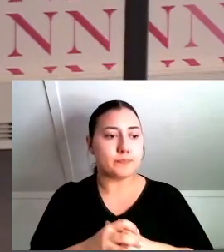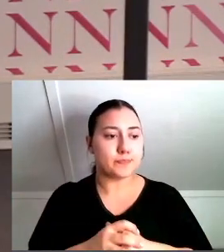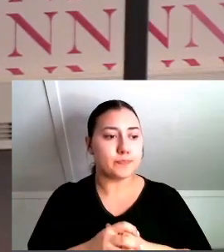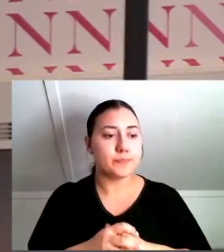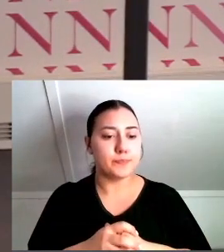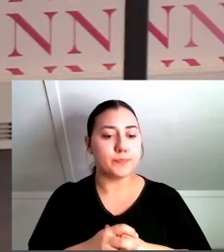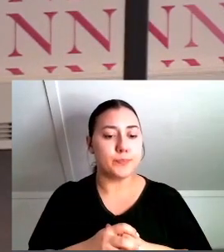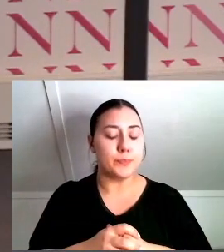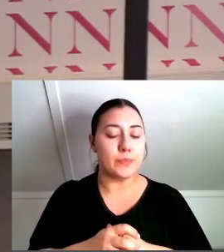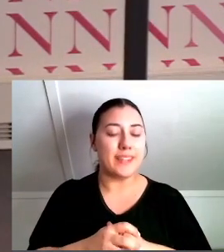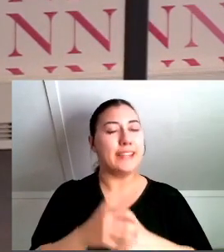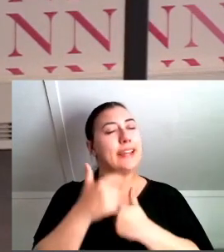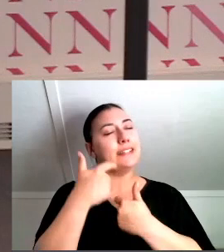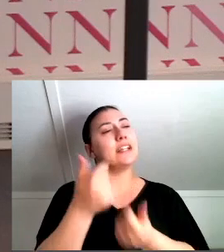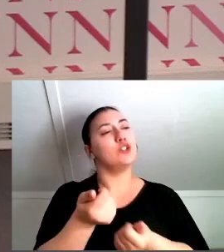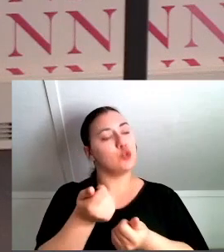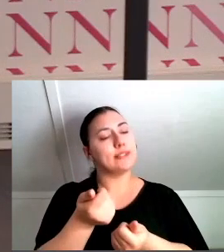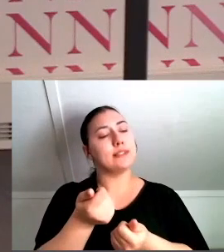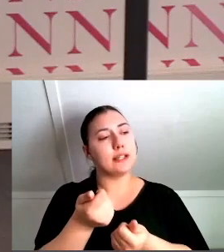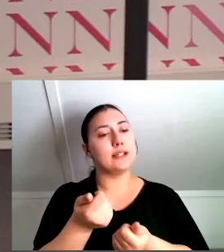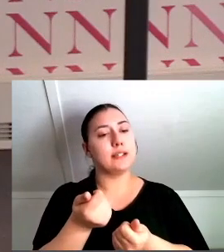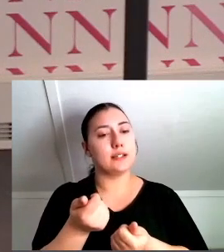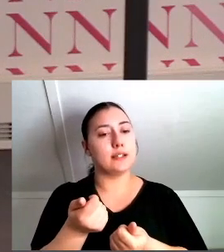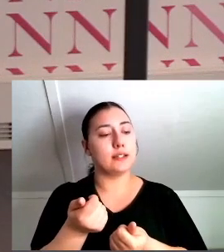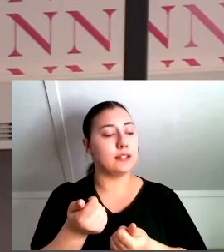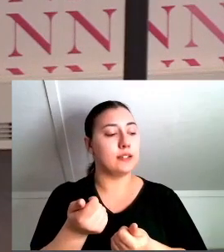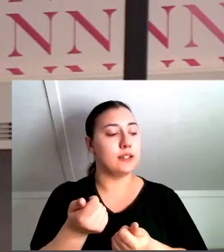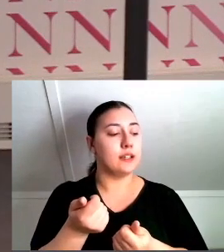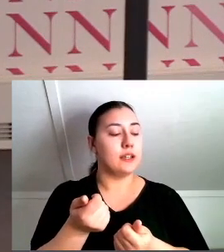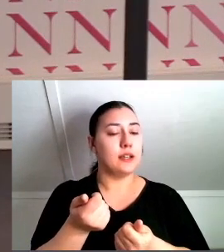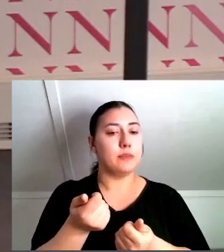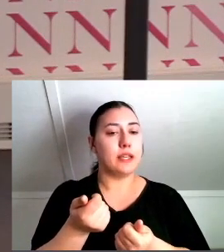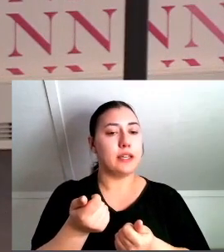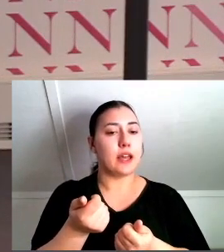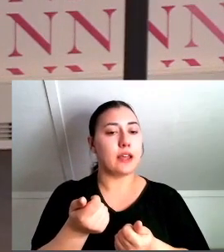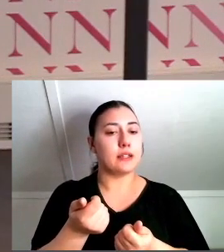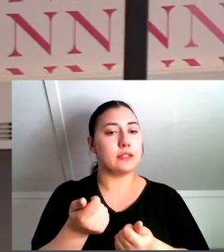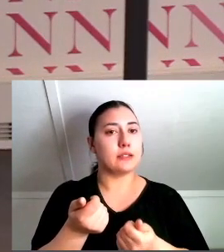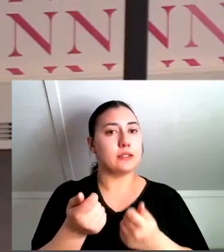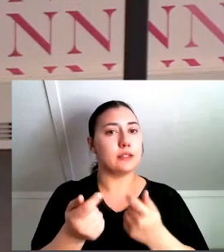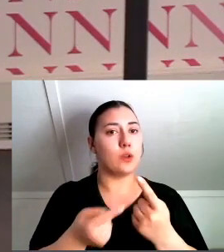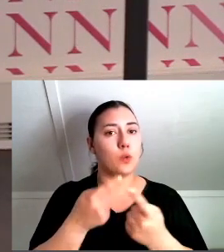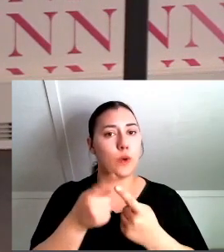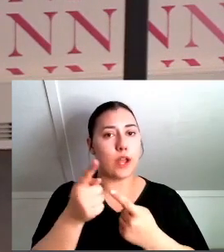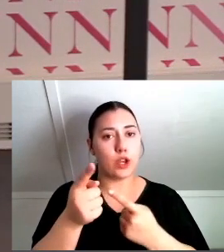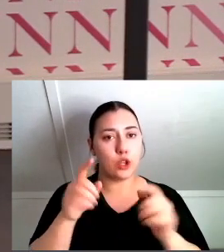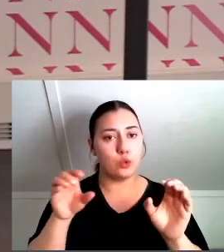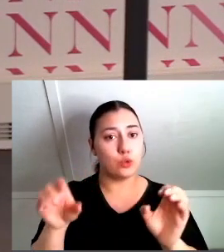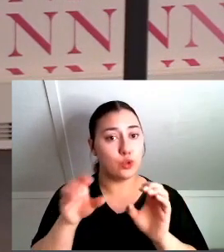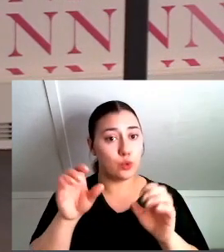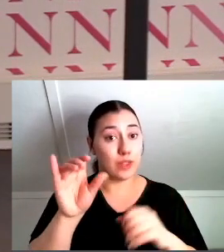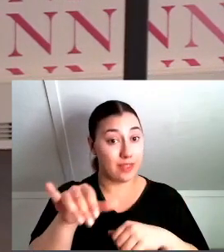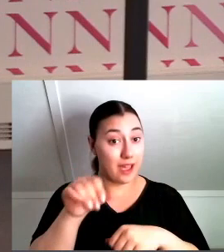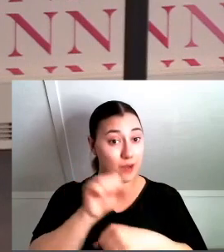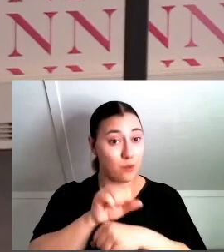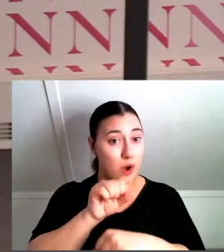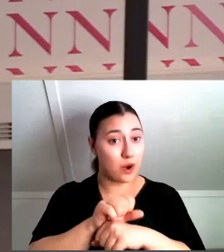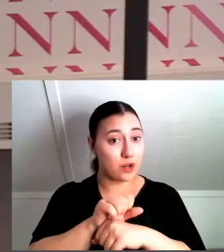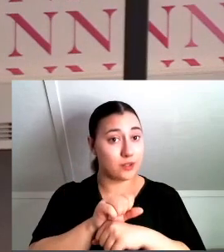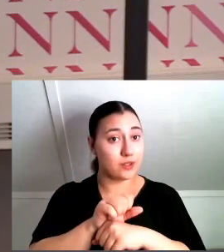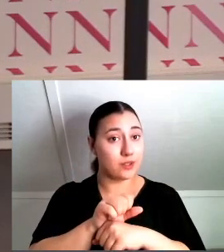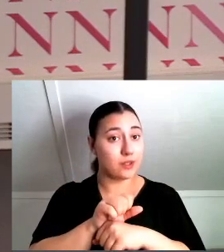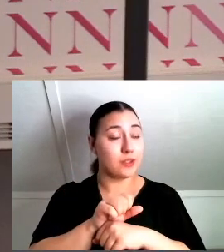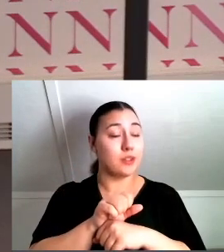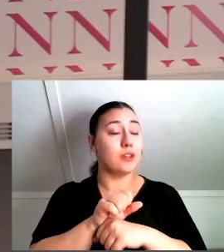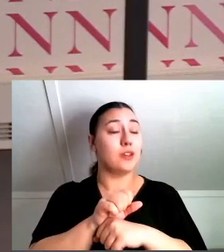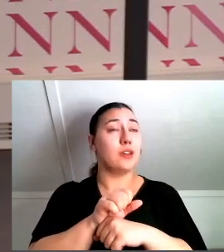It's interesting because when you're doing that work, what it does